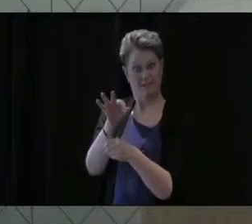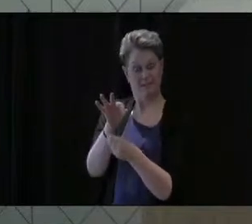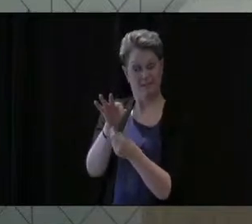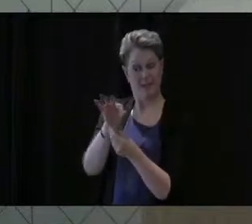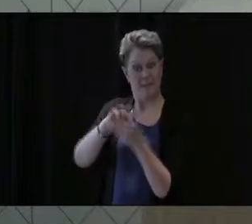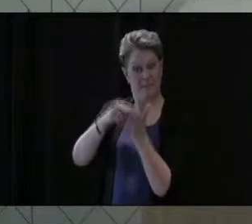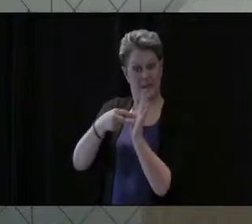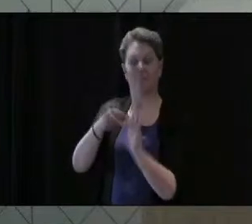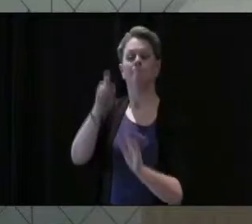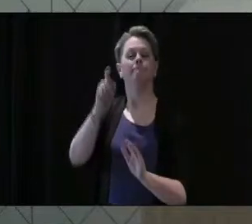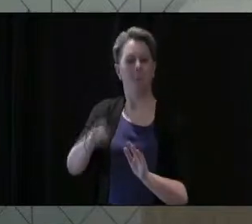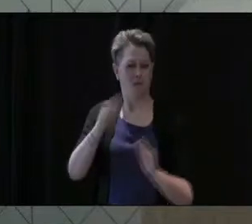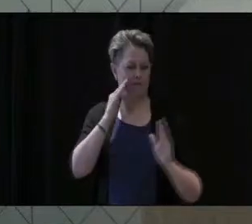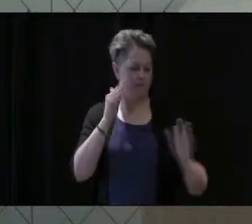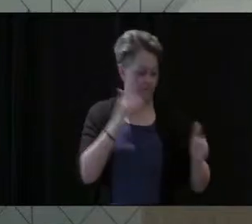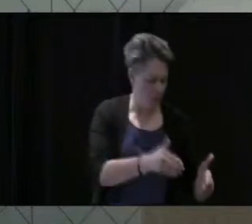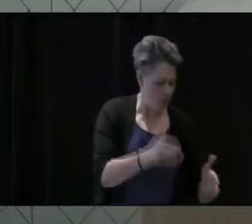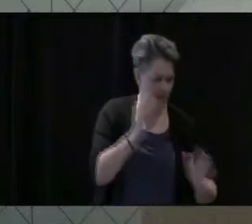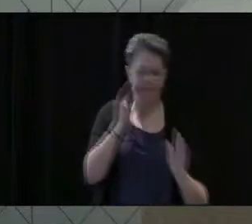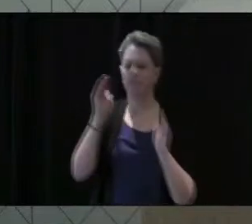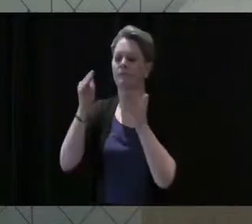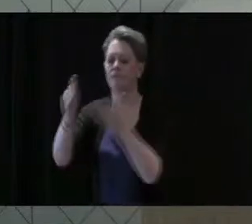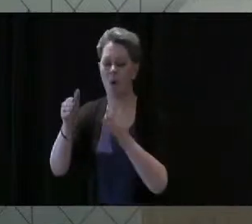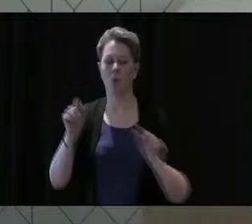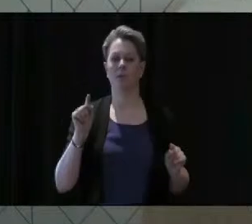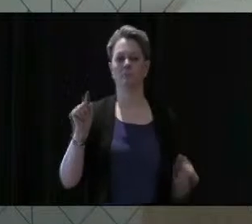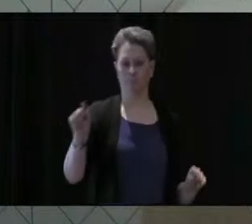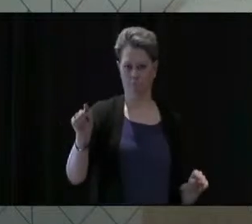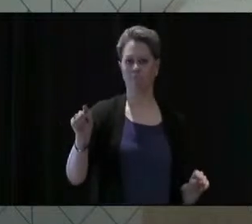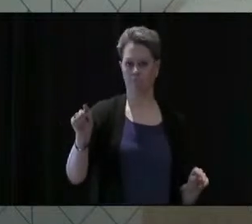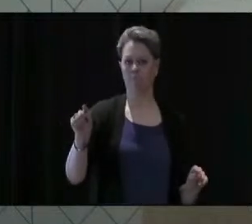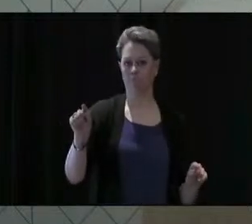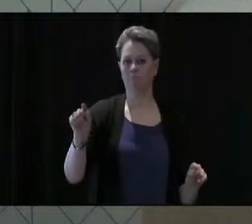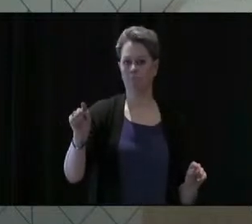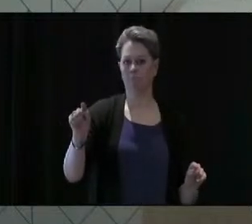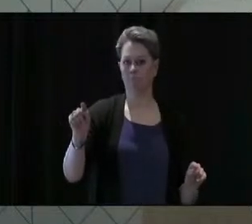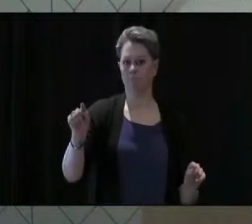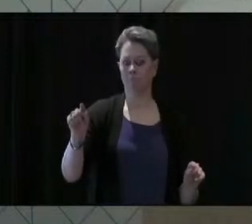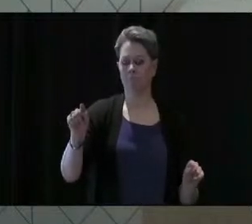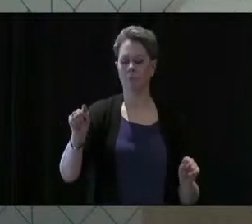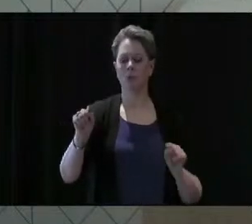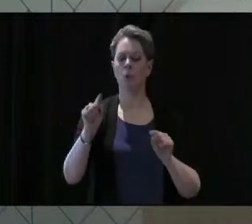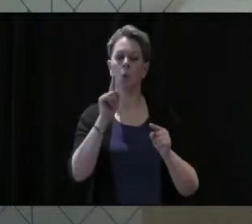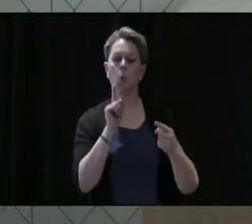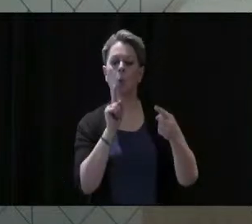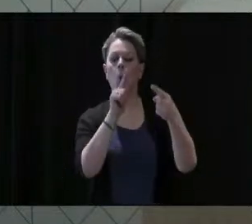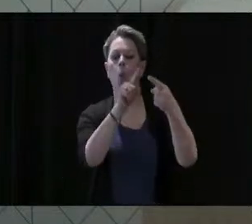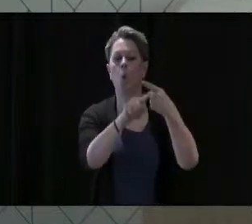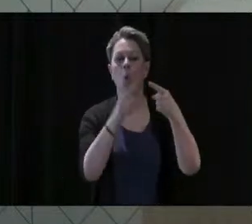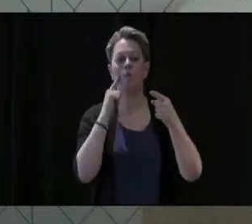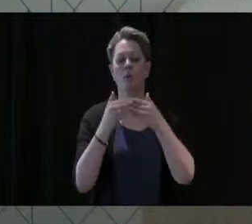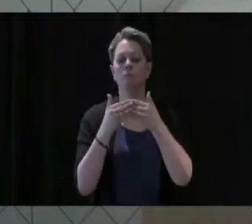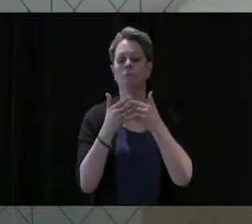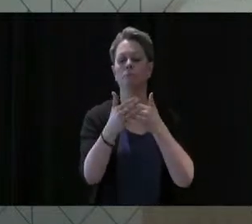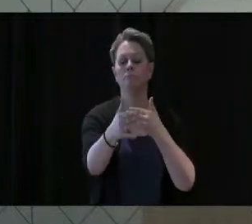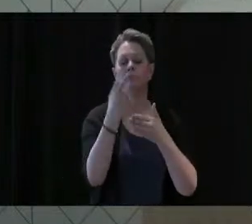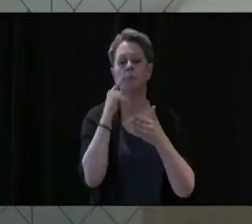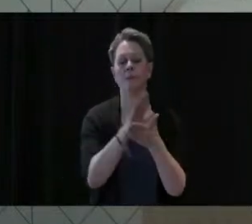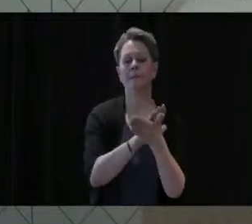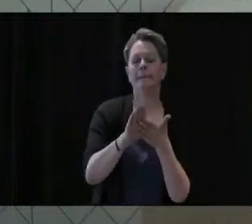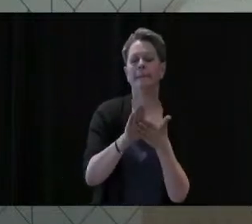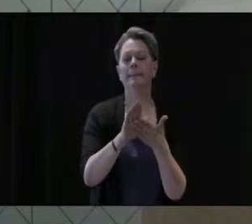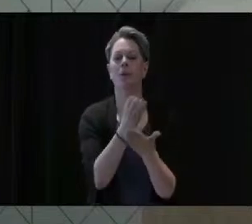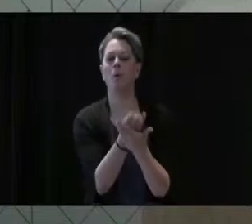to work and start putting together that long-term strategy for green economy